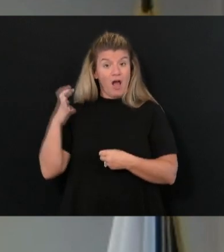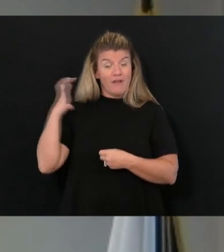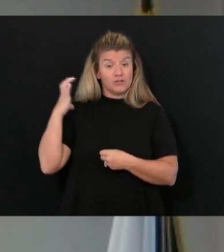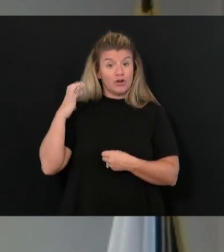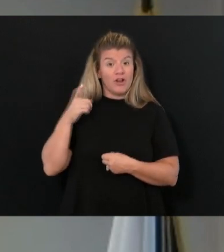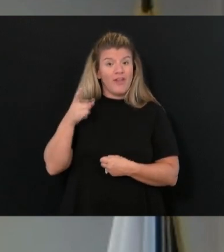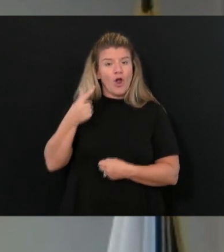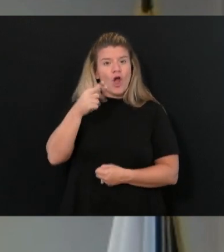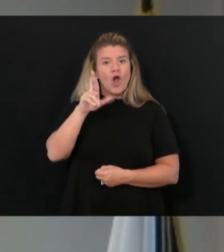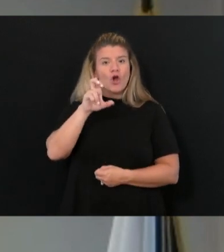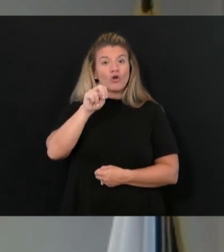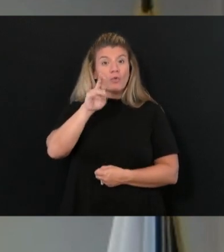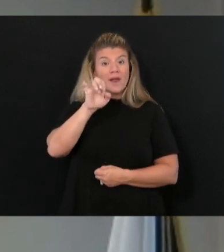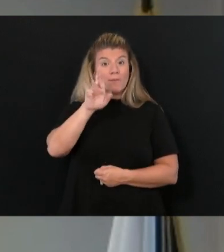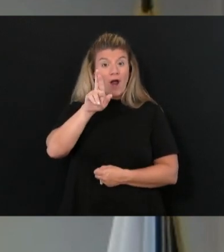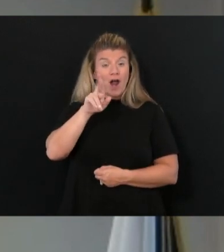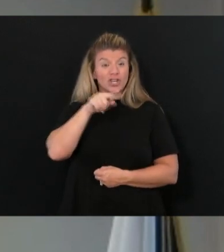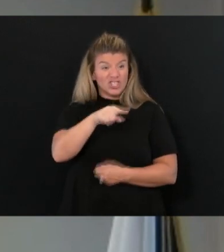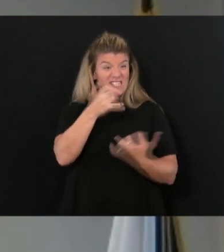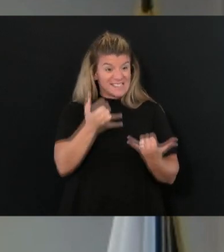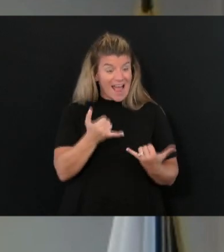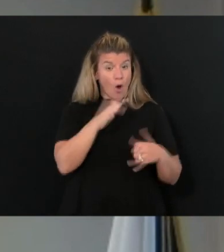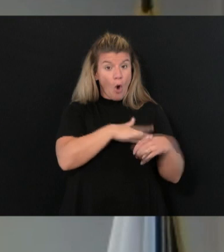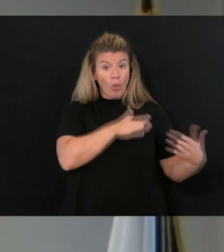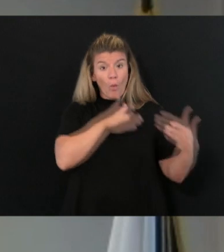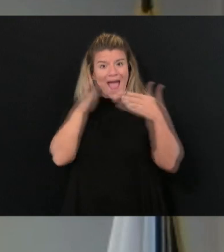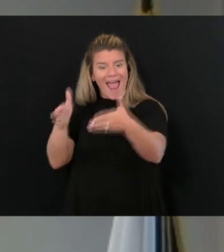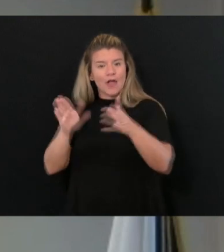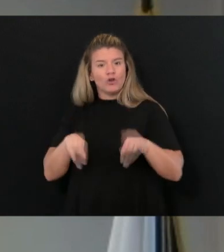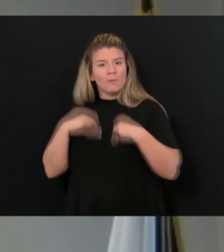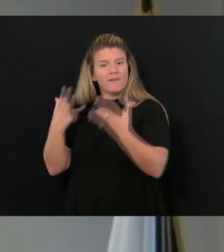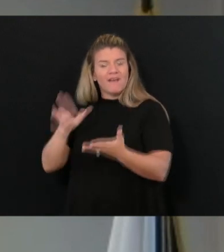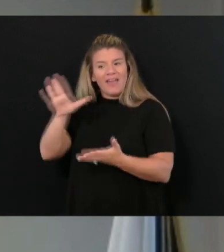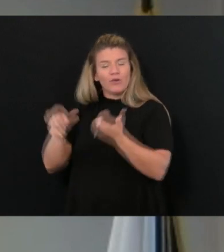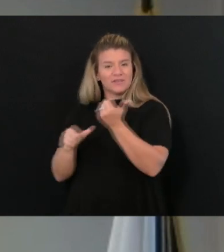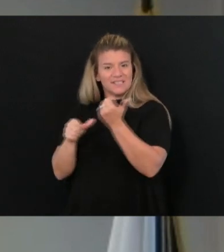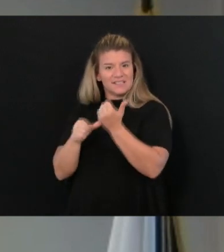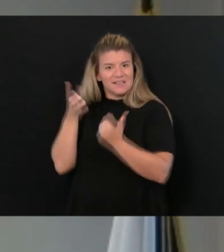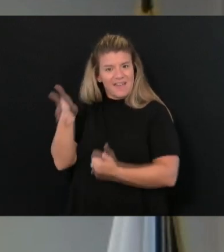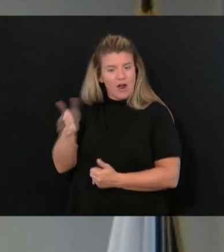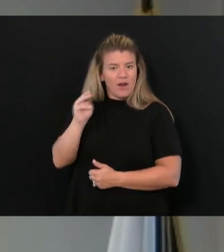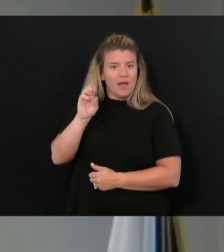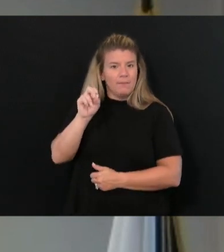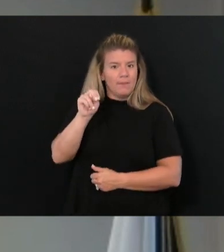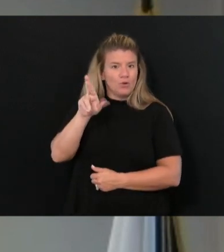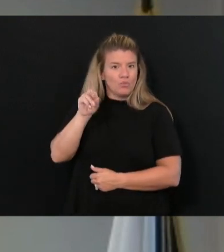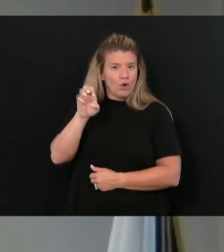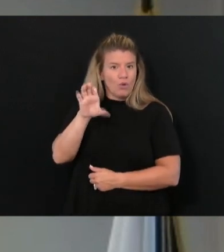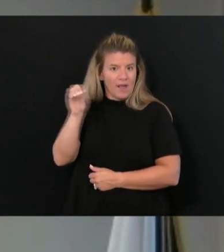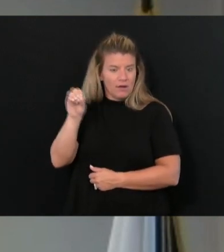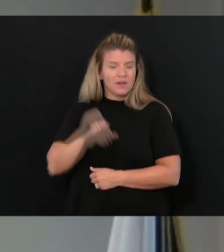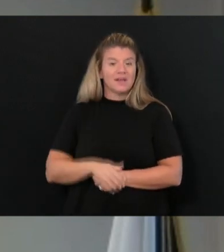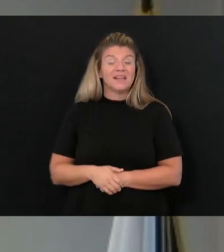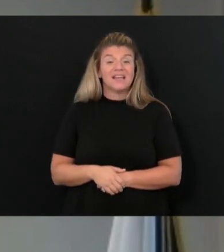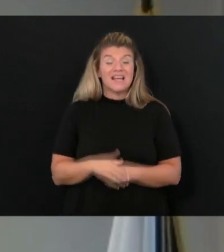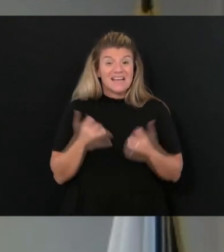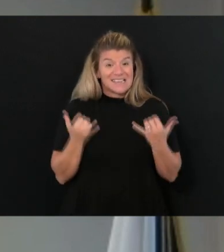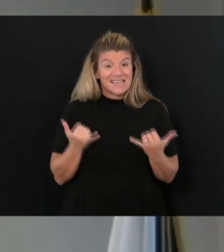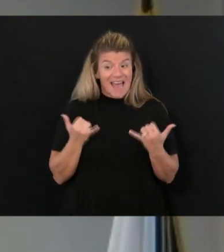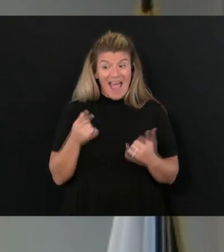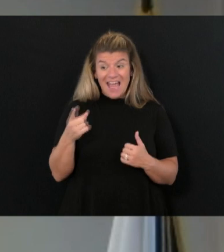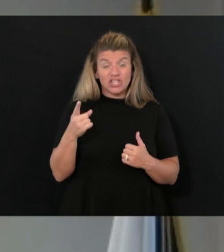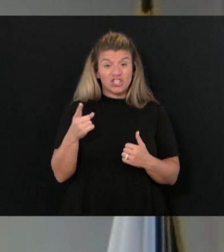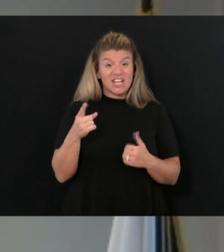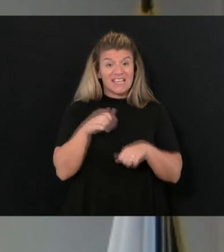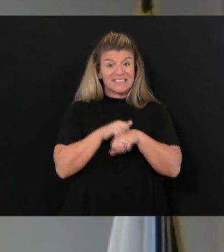way there to provide assistance to the facility in Monroe County. Earlier today, she actually sent 2